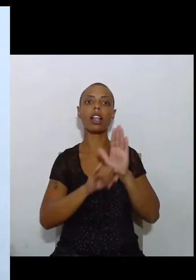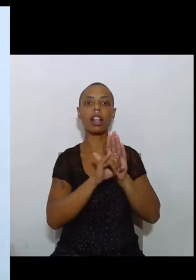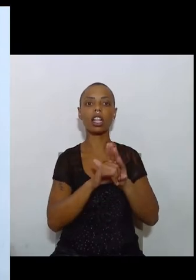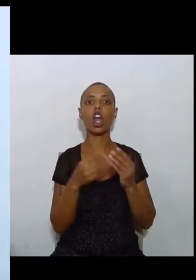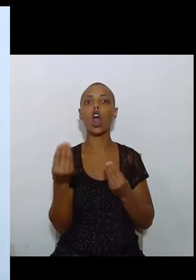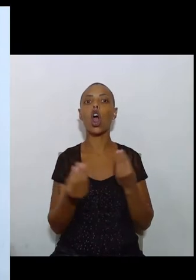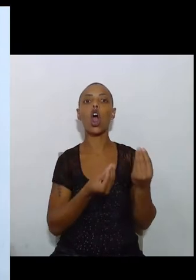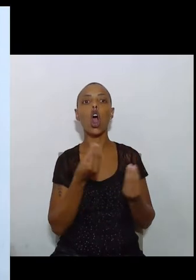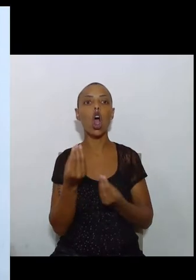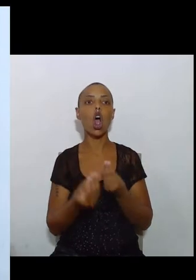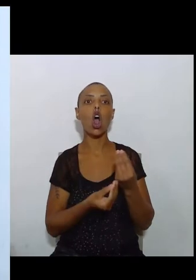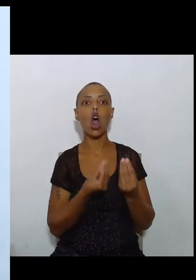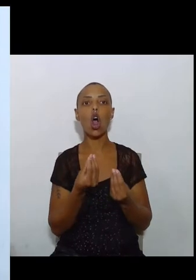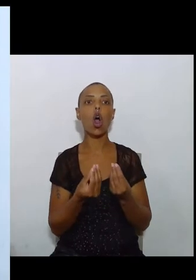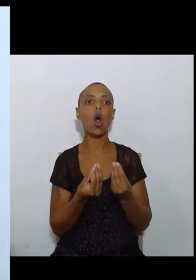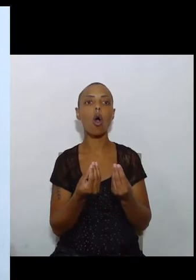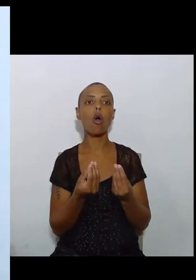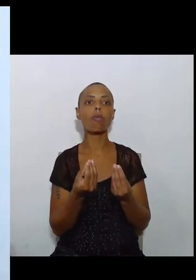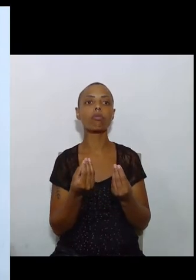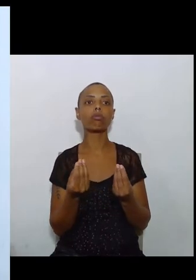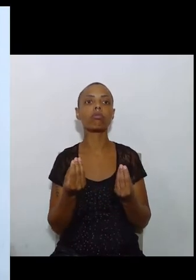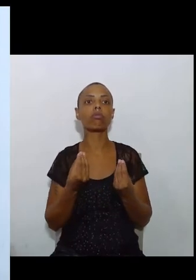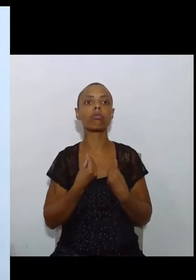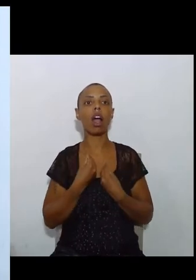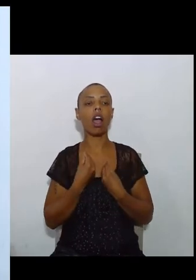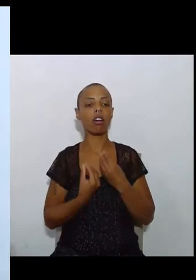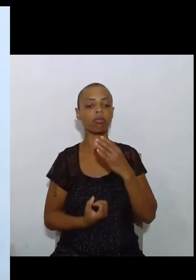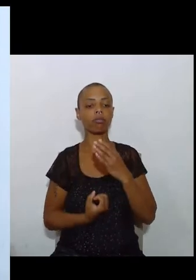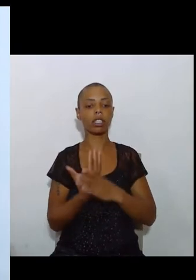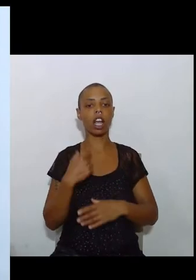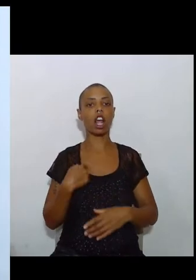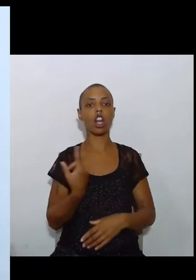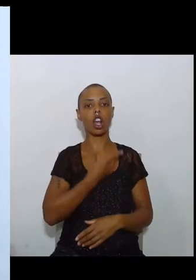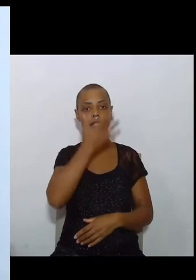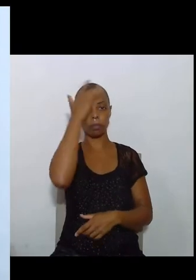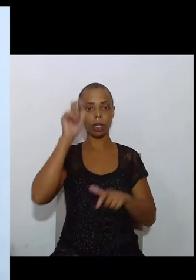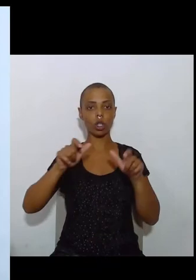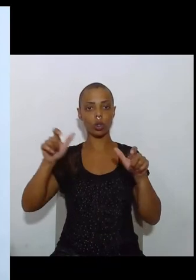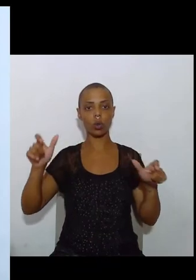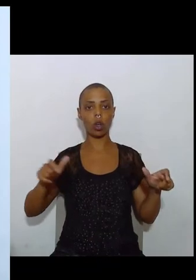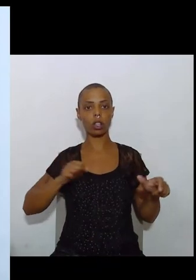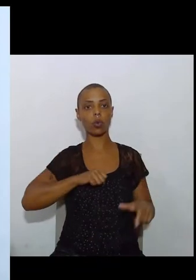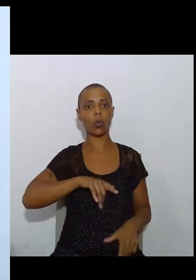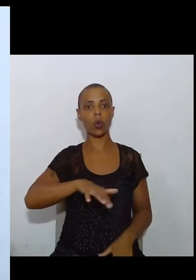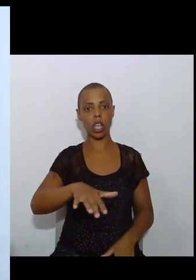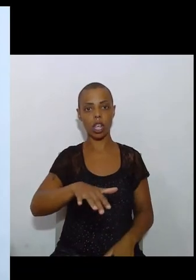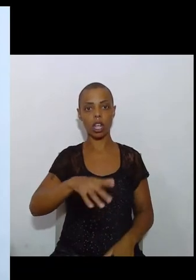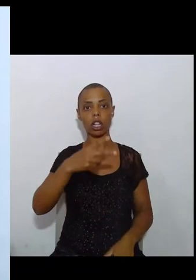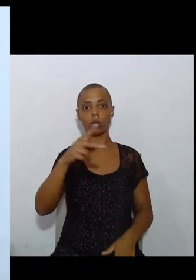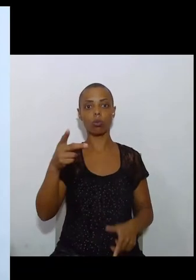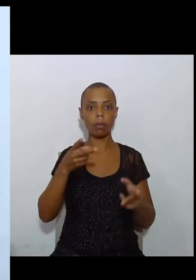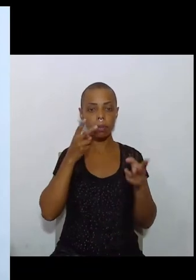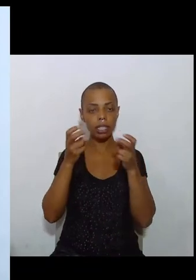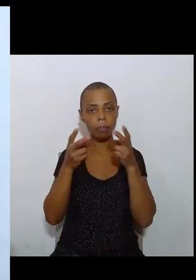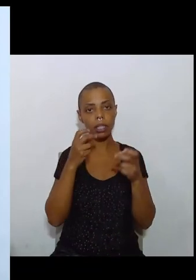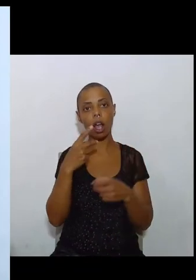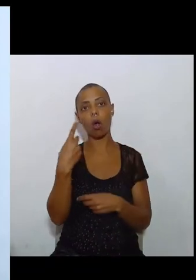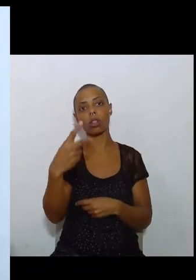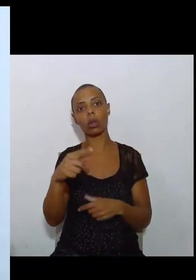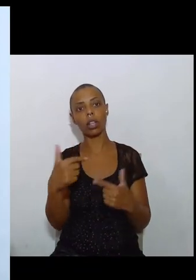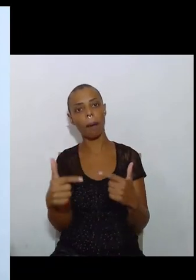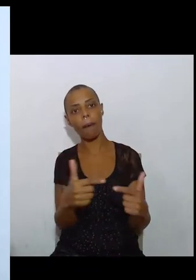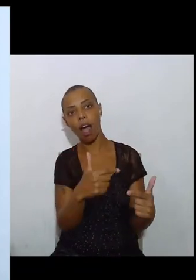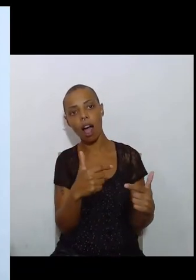those three nuances of identity and how they inform our being as queer people